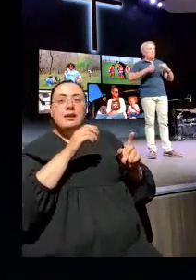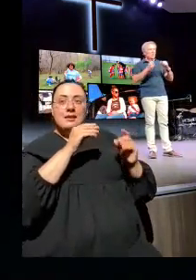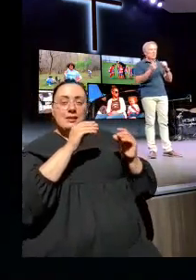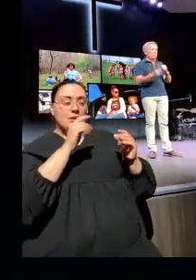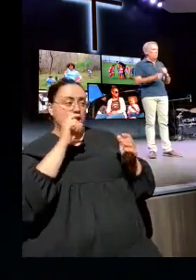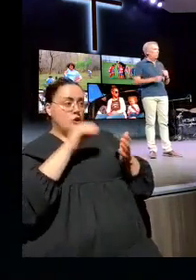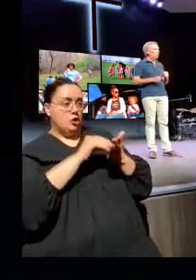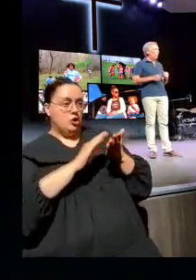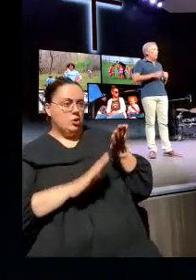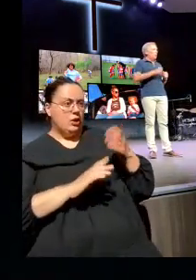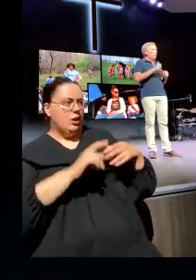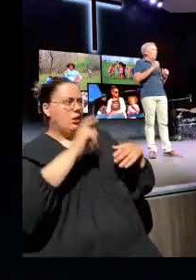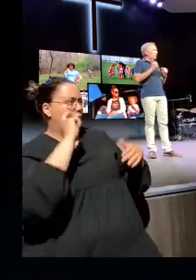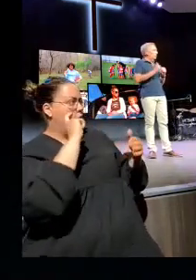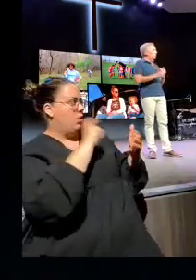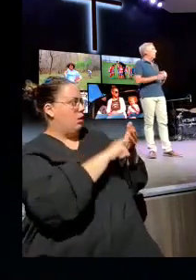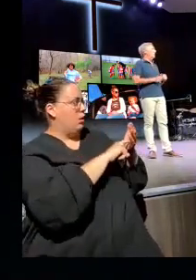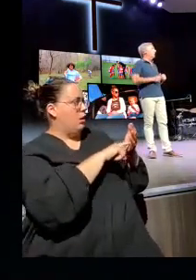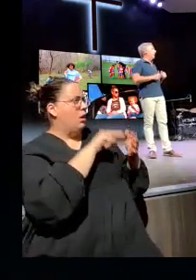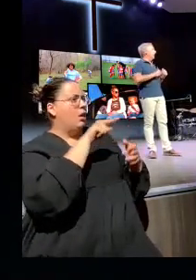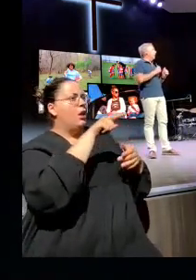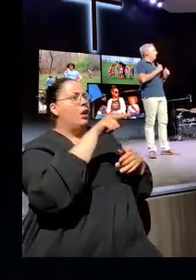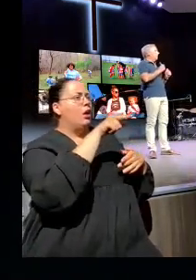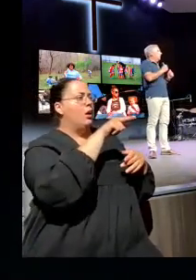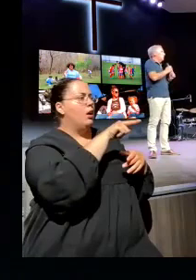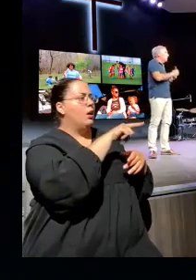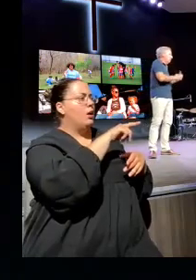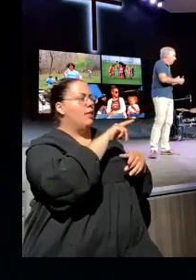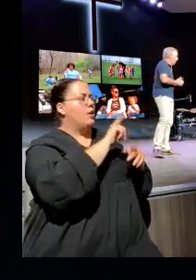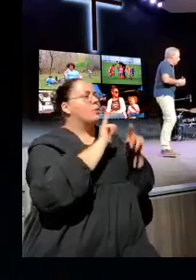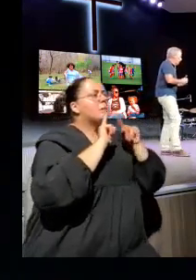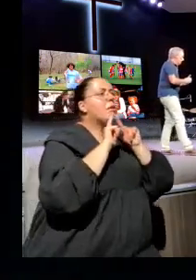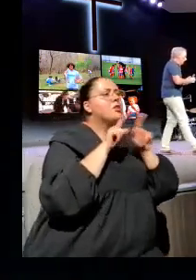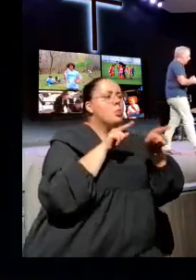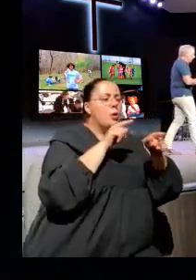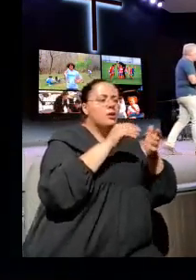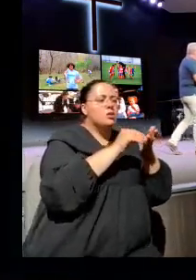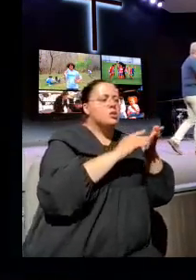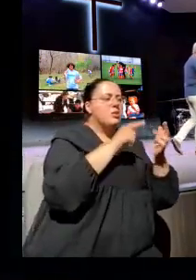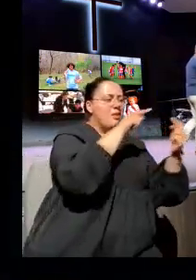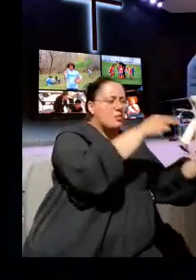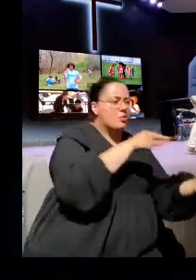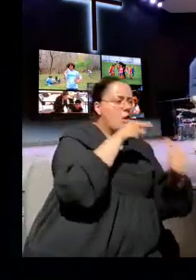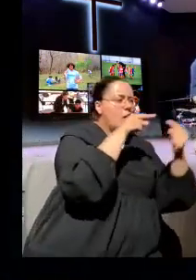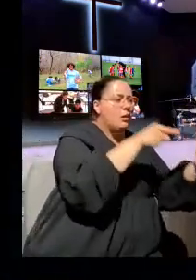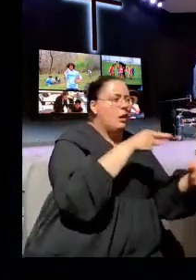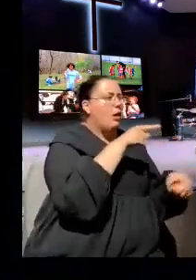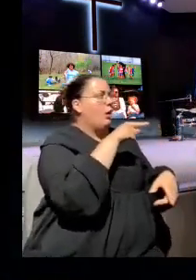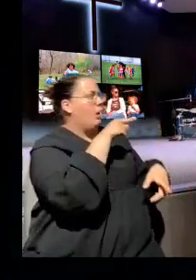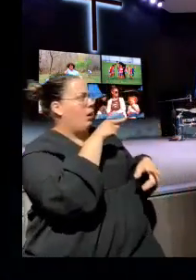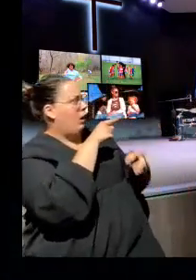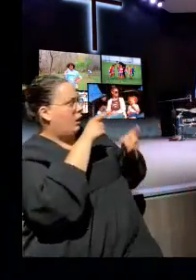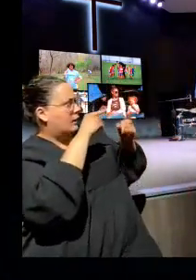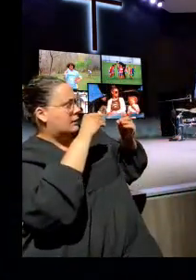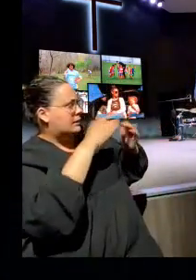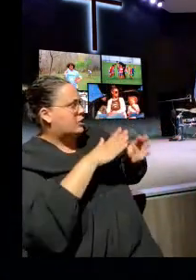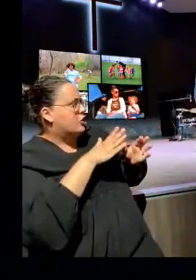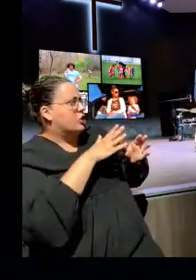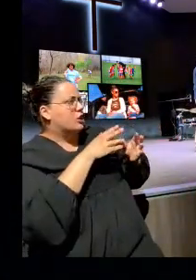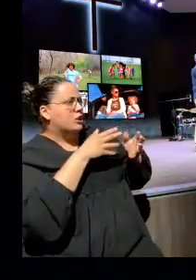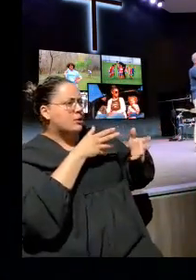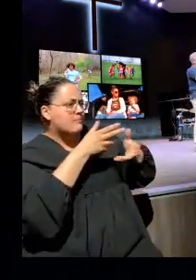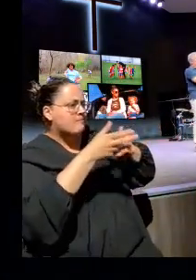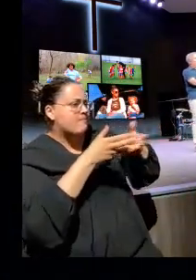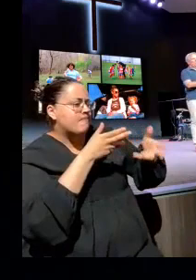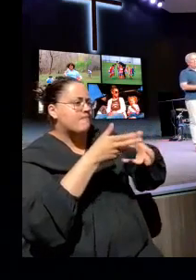So you get a student who's struggling, a student who's acting out, a student who's got learning disabilities, and however the teacher treats that child is